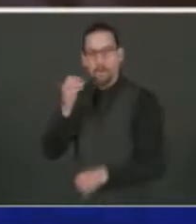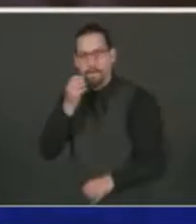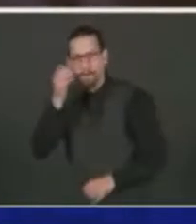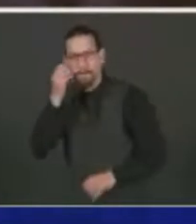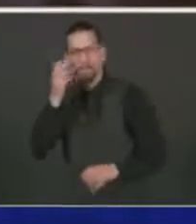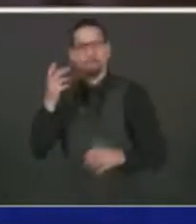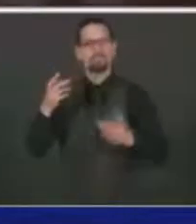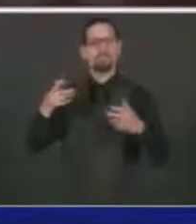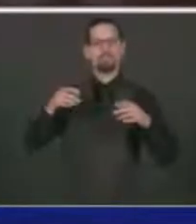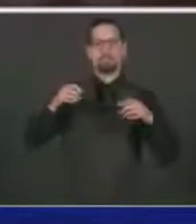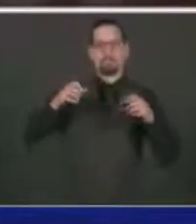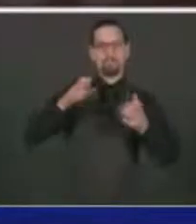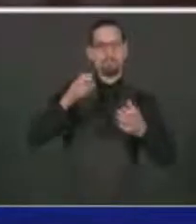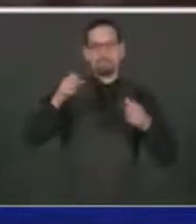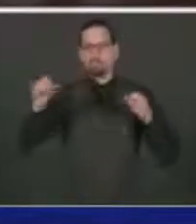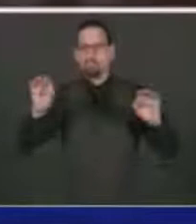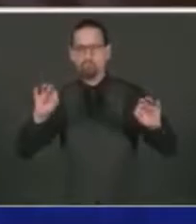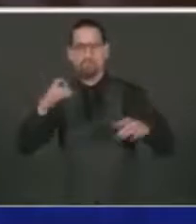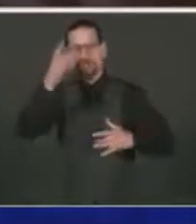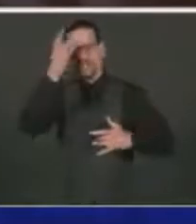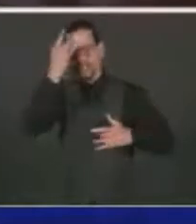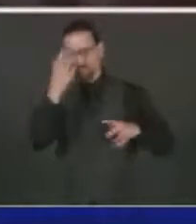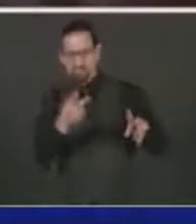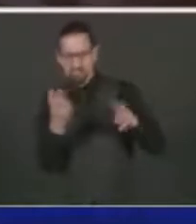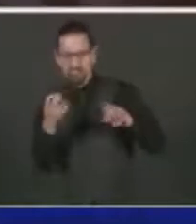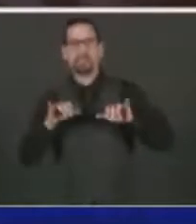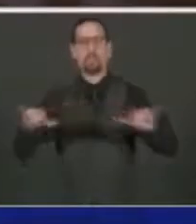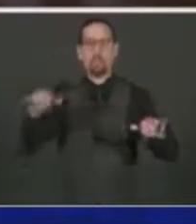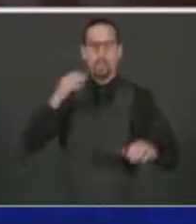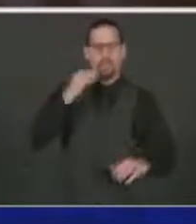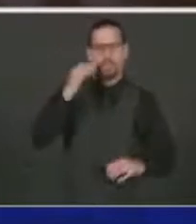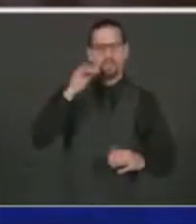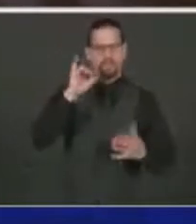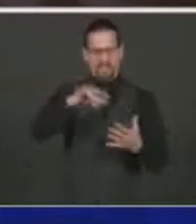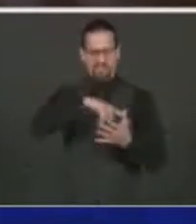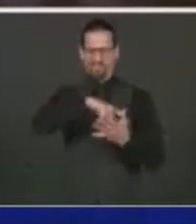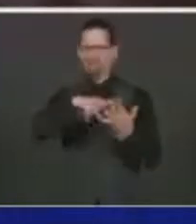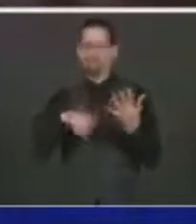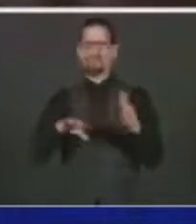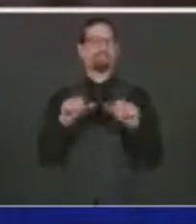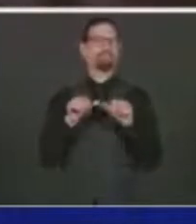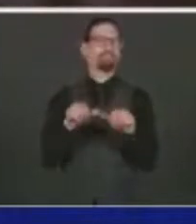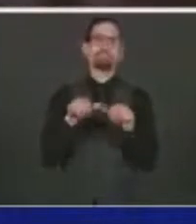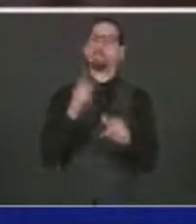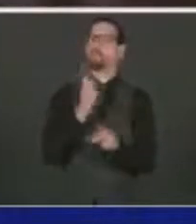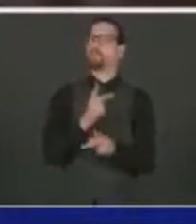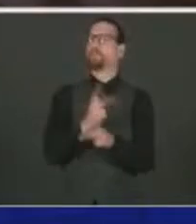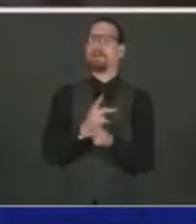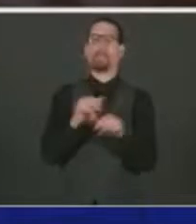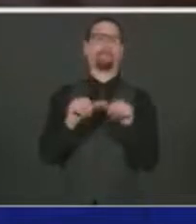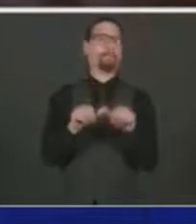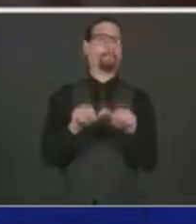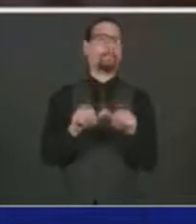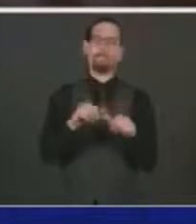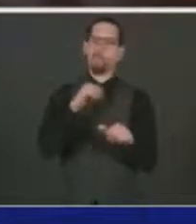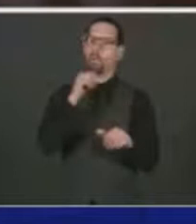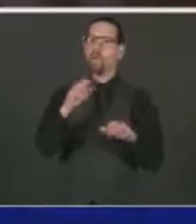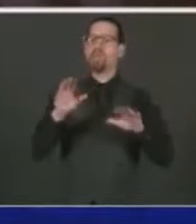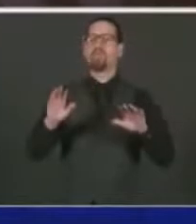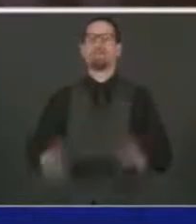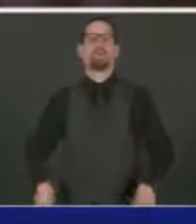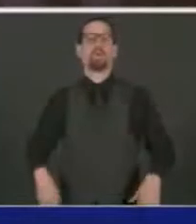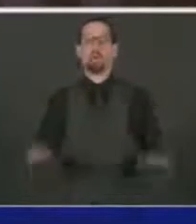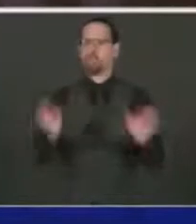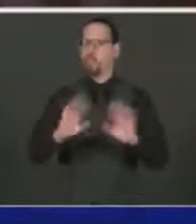sick. And so I'm asking you, please, to continue to follow the rules, because as sure as we're